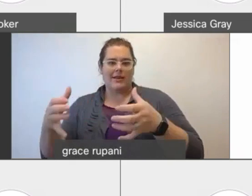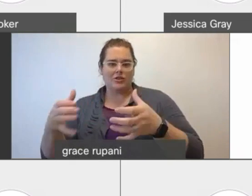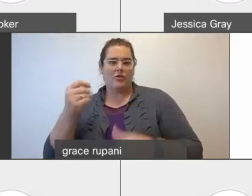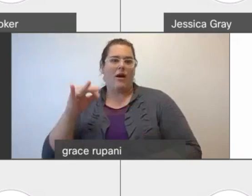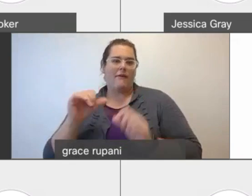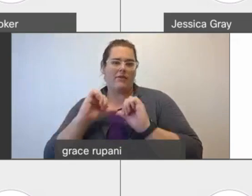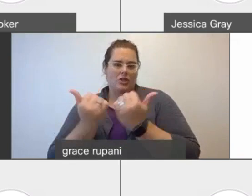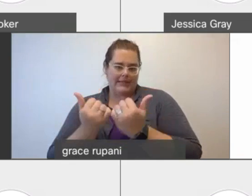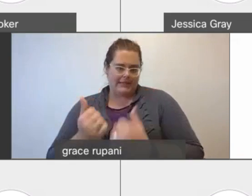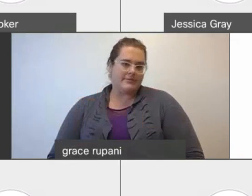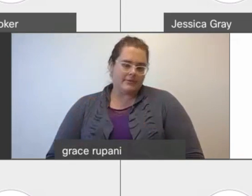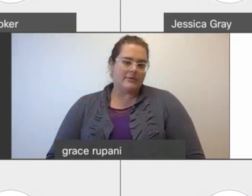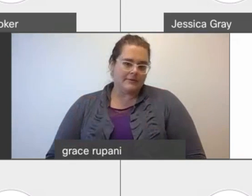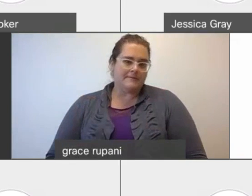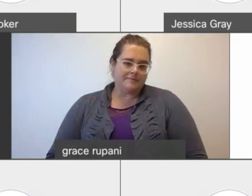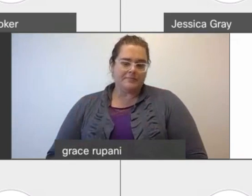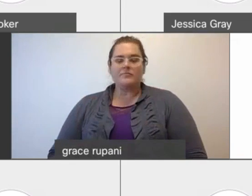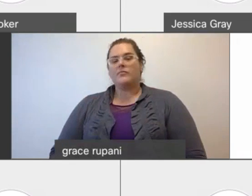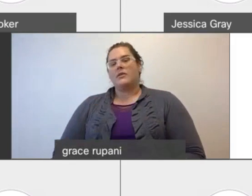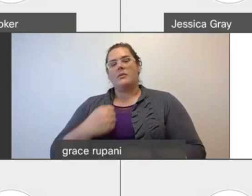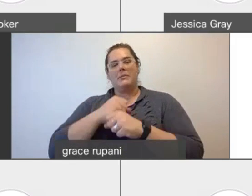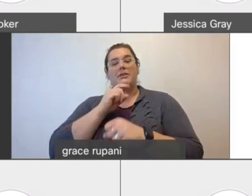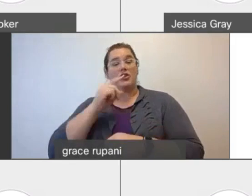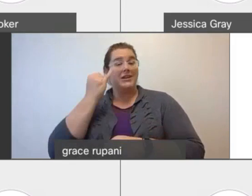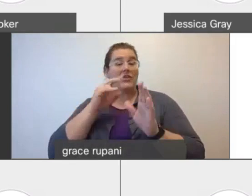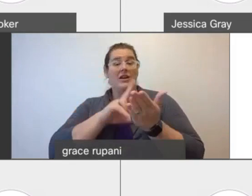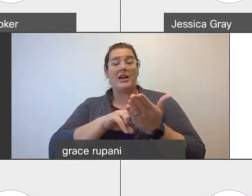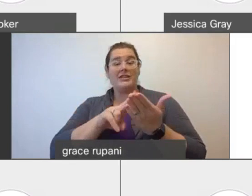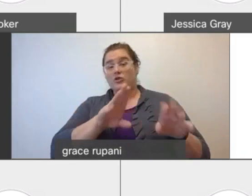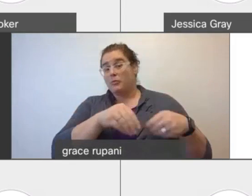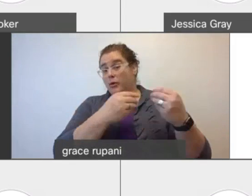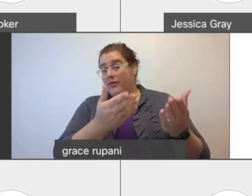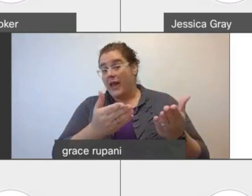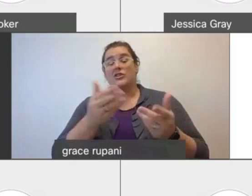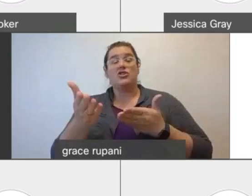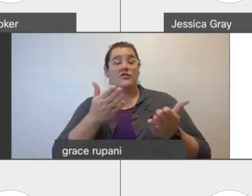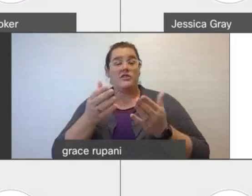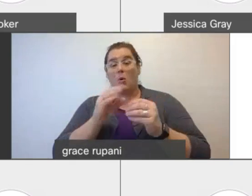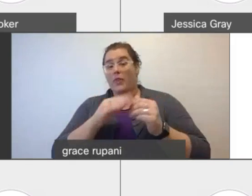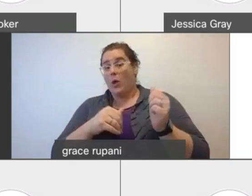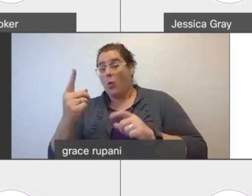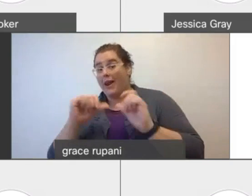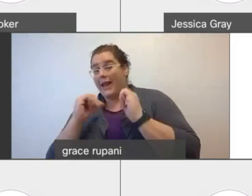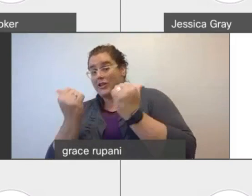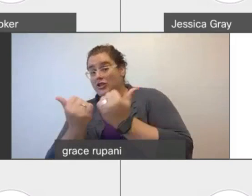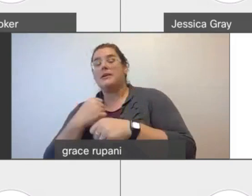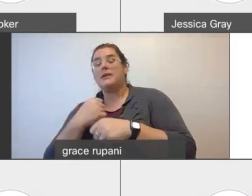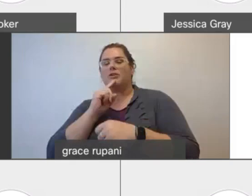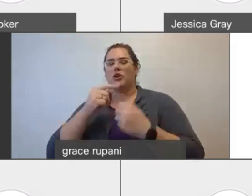sharing, where contractors provide services to more than one agency, they have one consistent